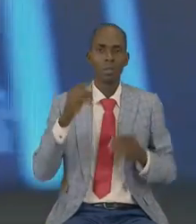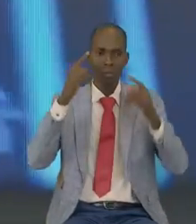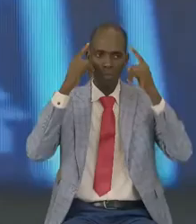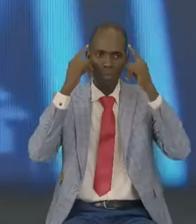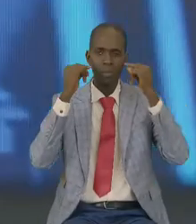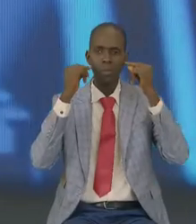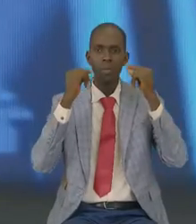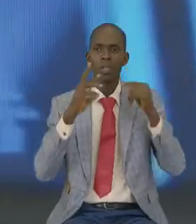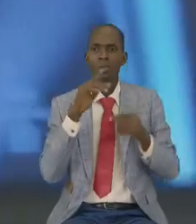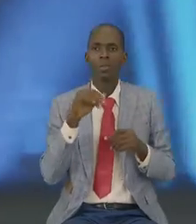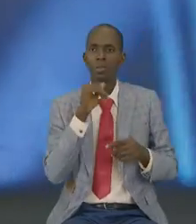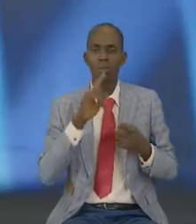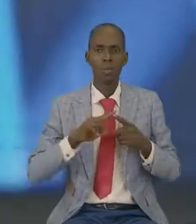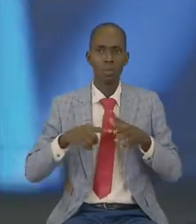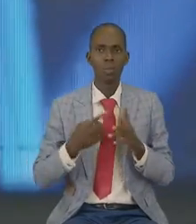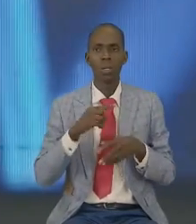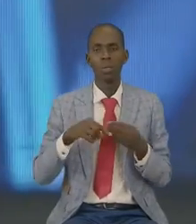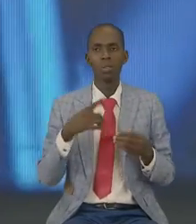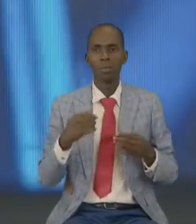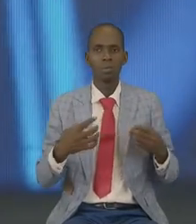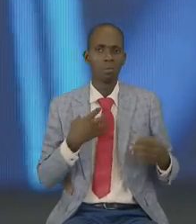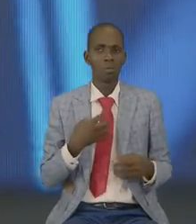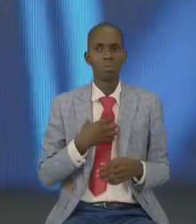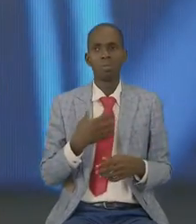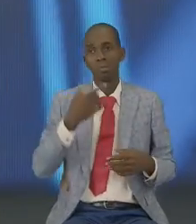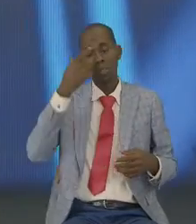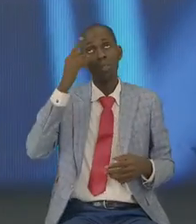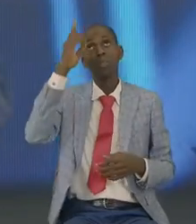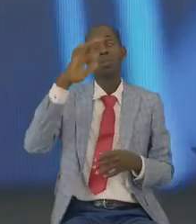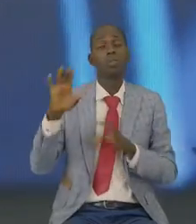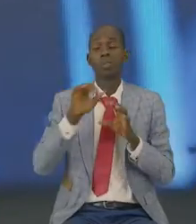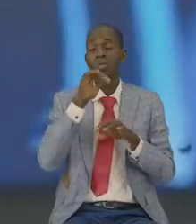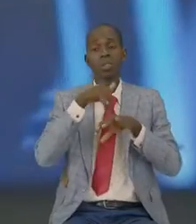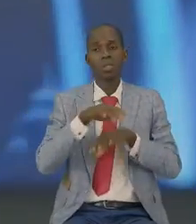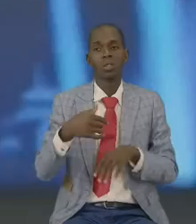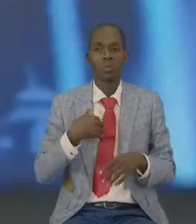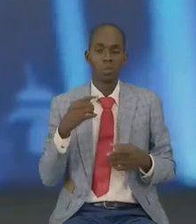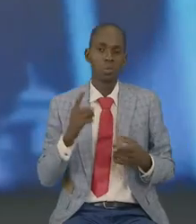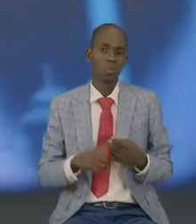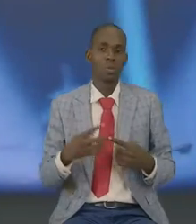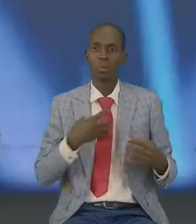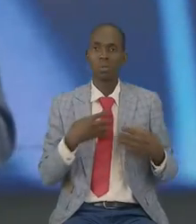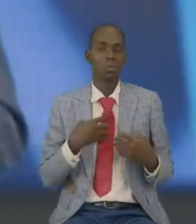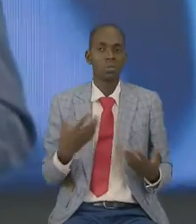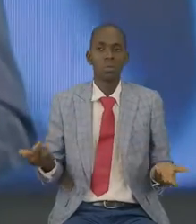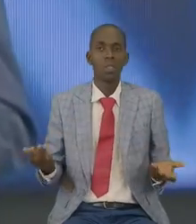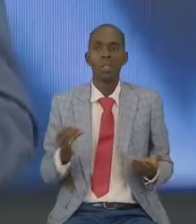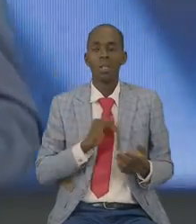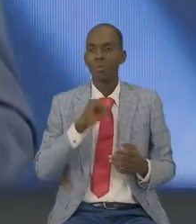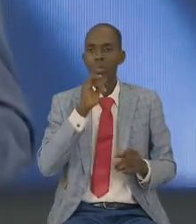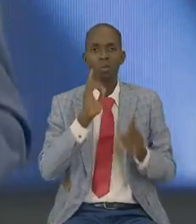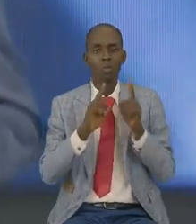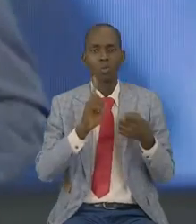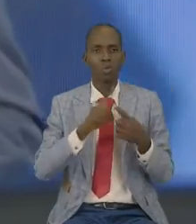to complain about their murmuring? God didn't send me to do that. I'm not going to talk about my complaining and all